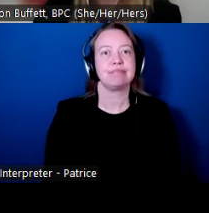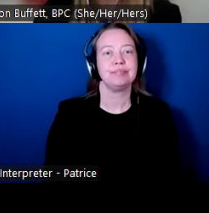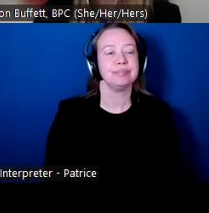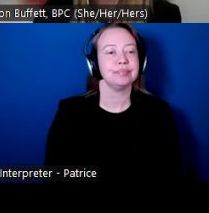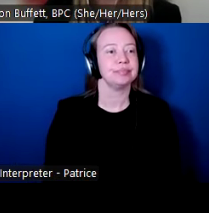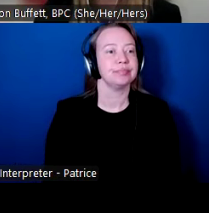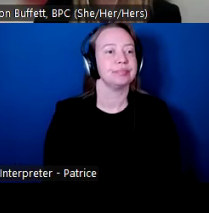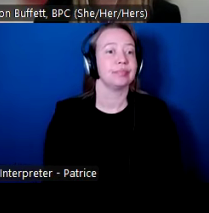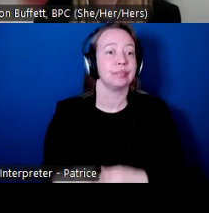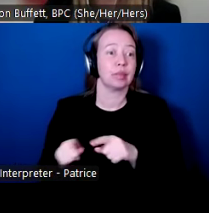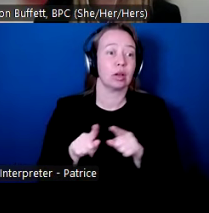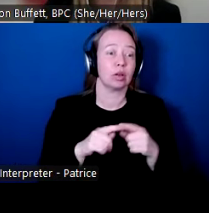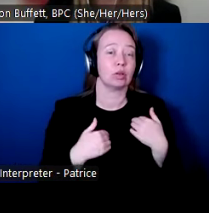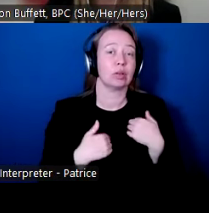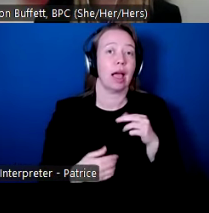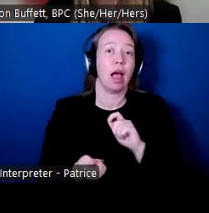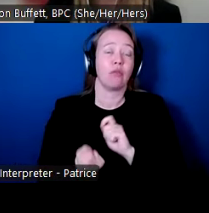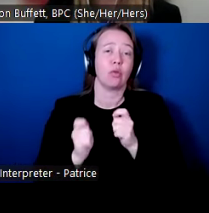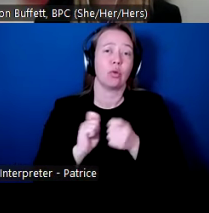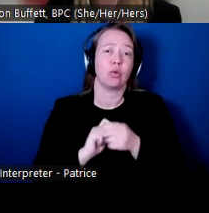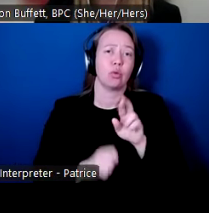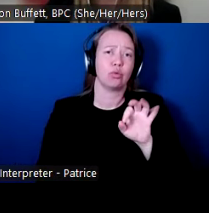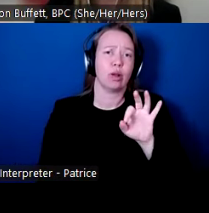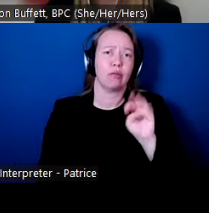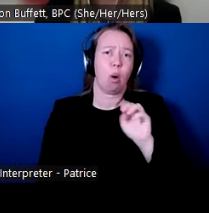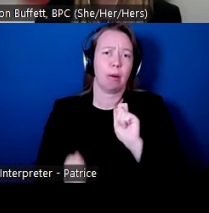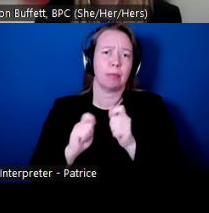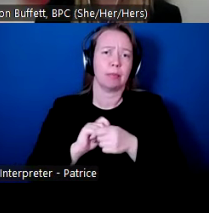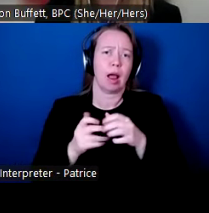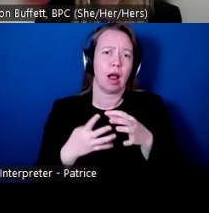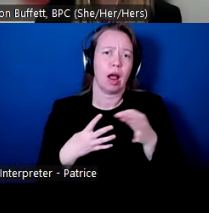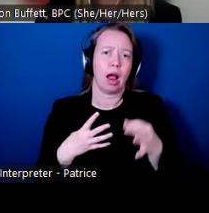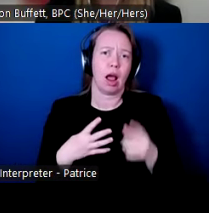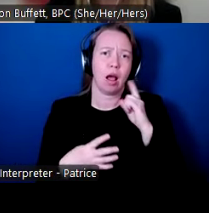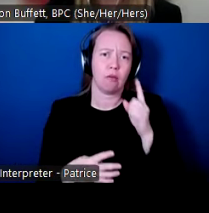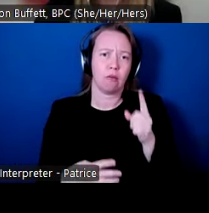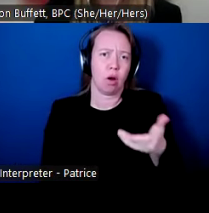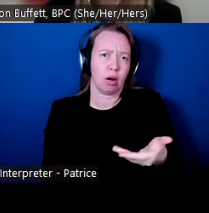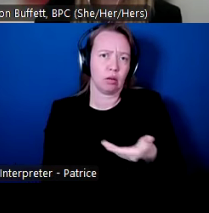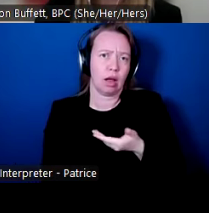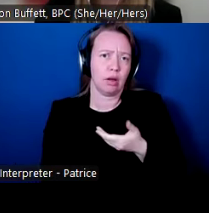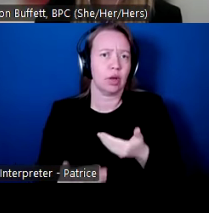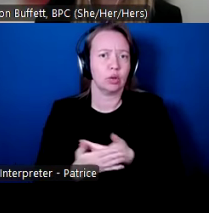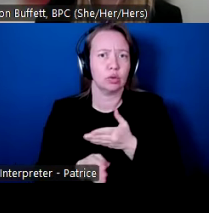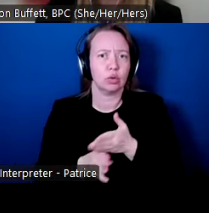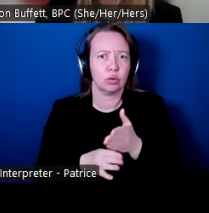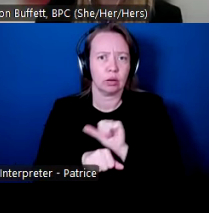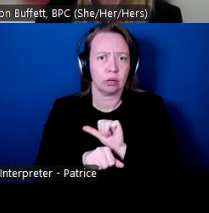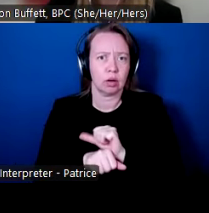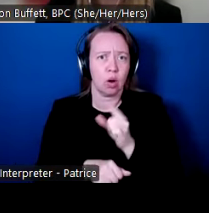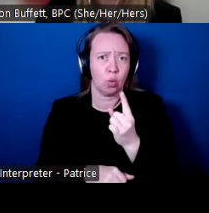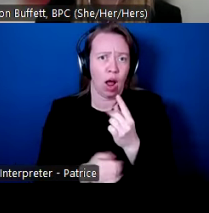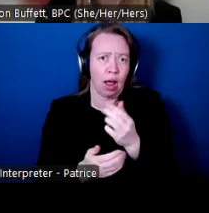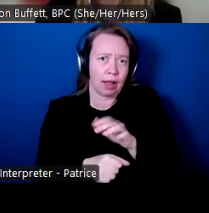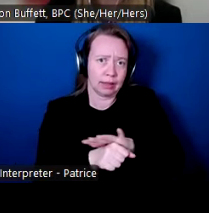There are also several reform options for increasing the number of new direct care professionals. One essential area for reform